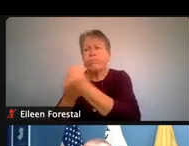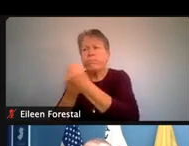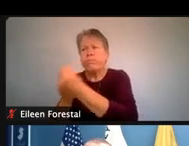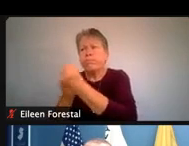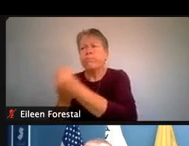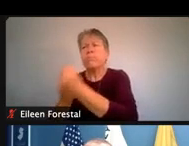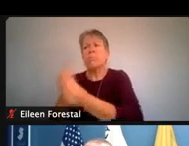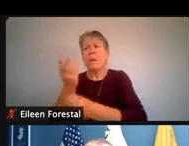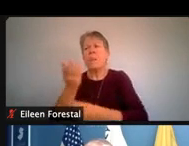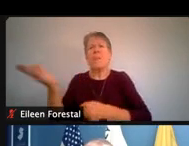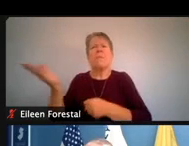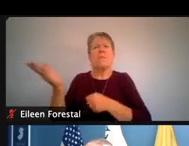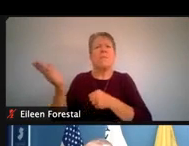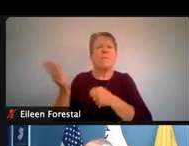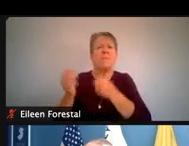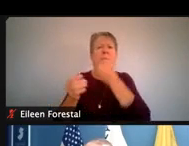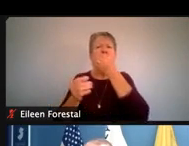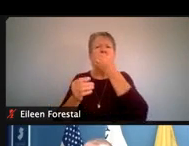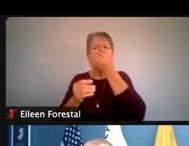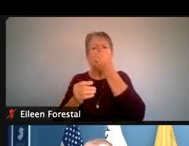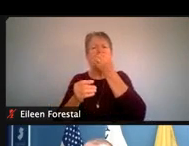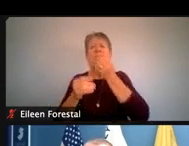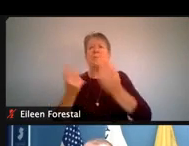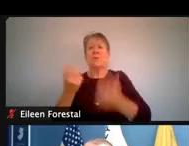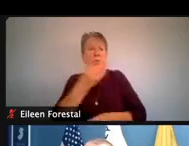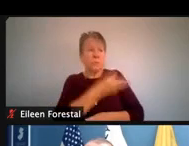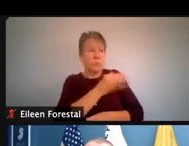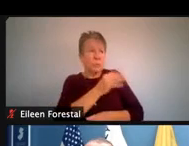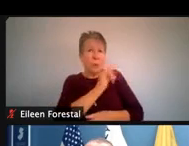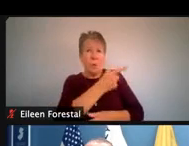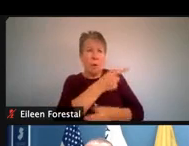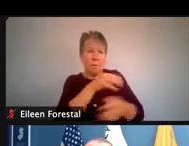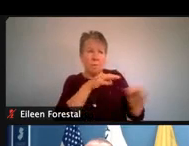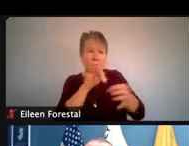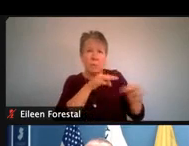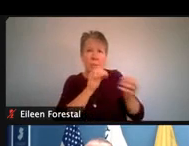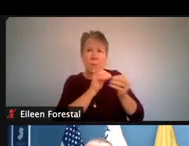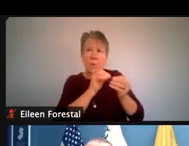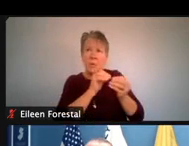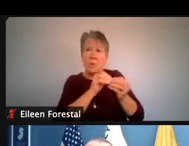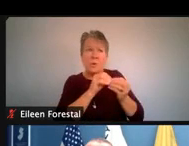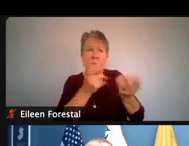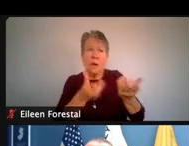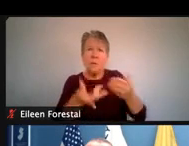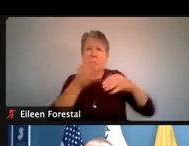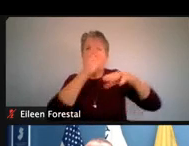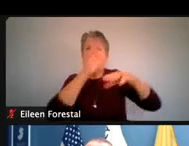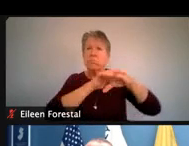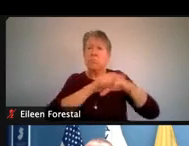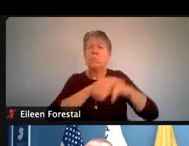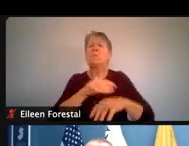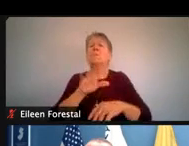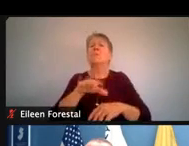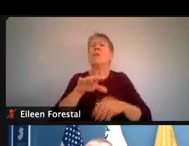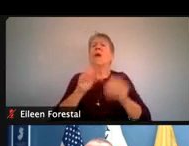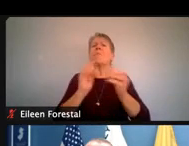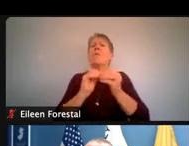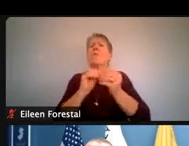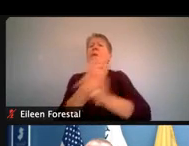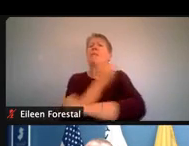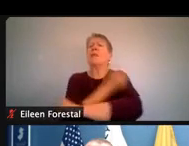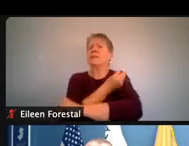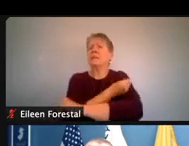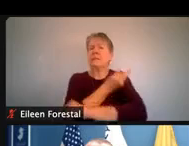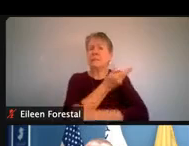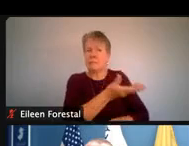I'll turn it back to you and or your colleagues in terms of the vaccine. But I will say this as I turn it back over.